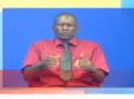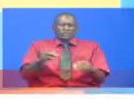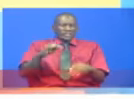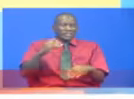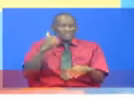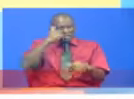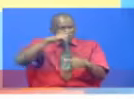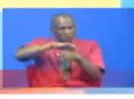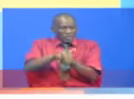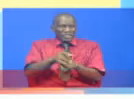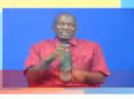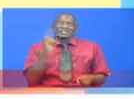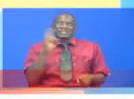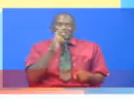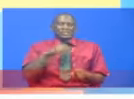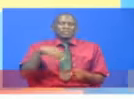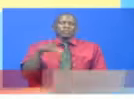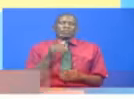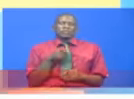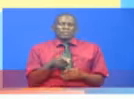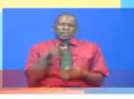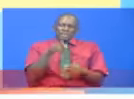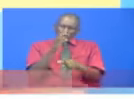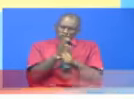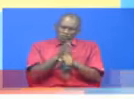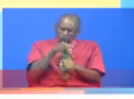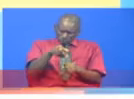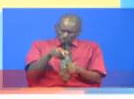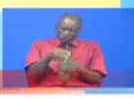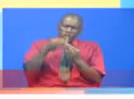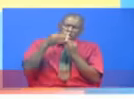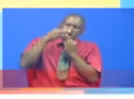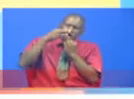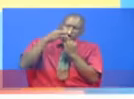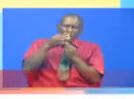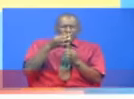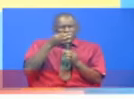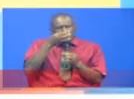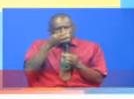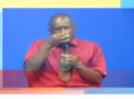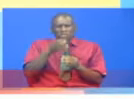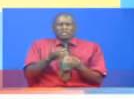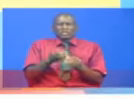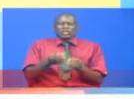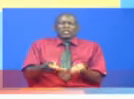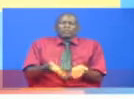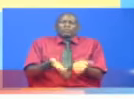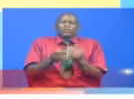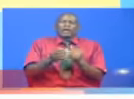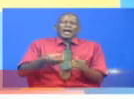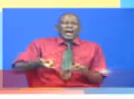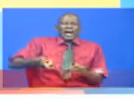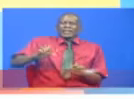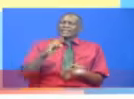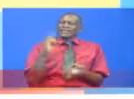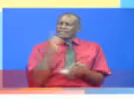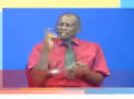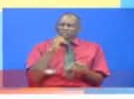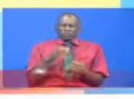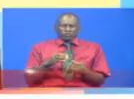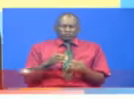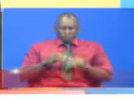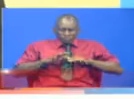COVID-19. Its use presents a risk in spread of infection through product